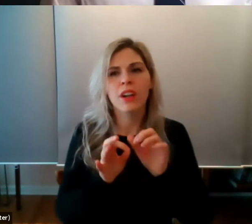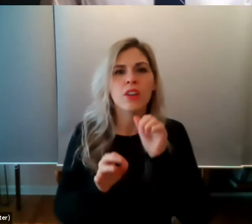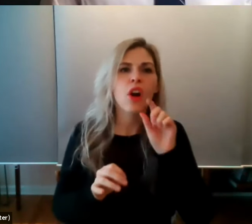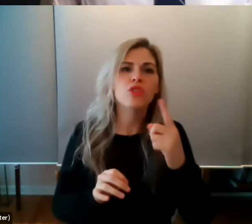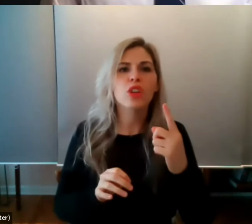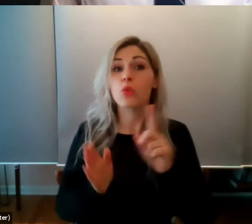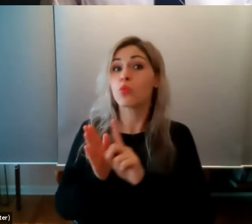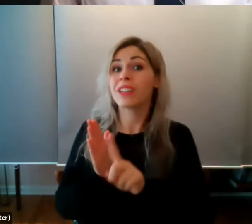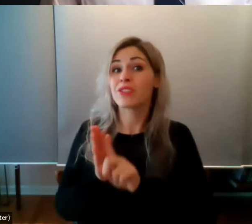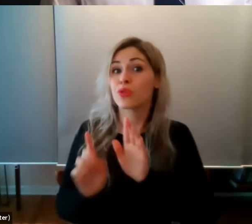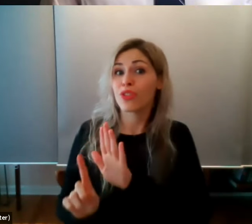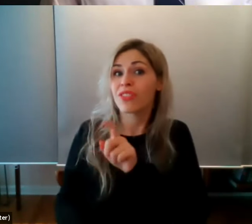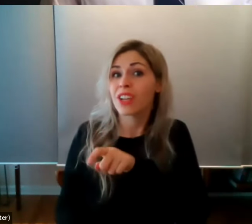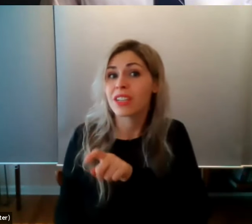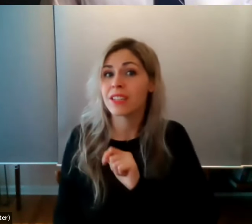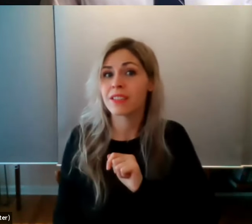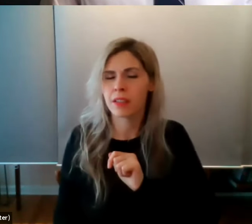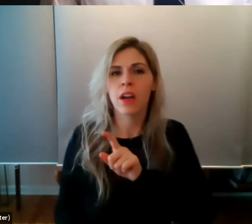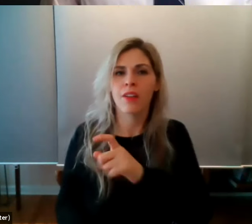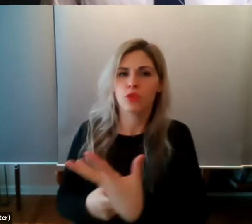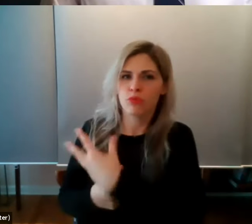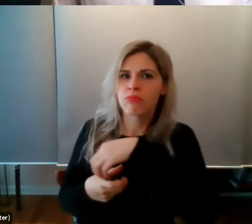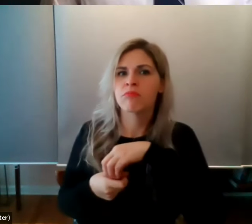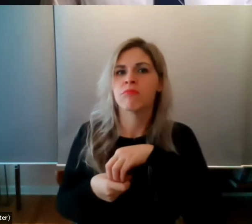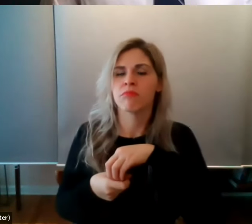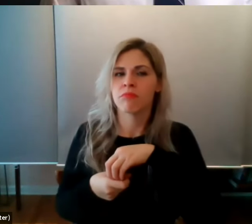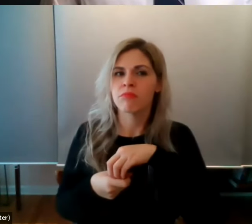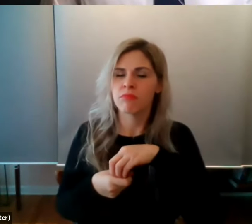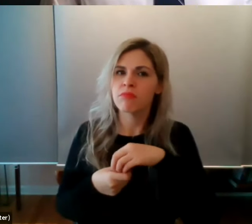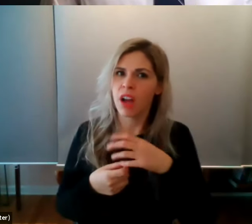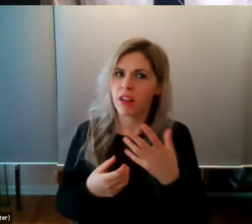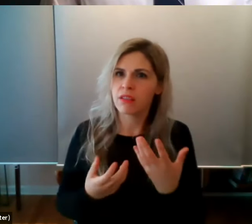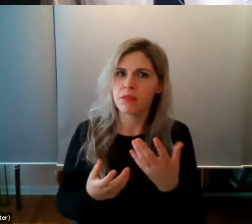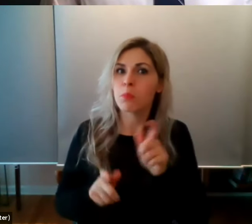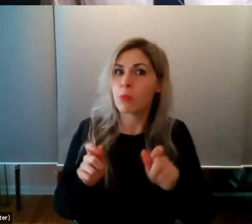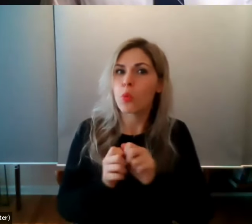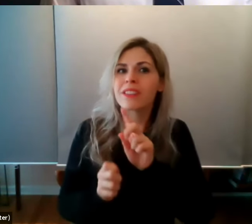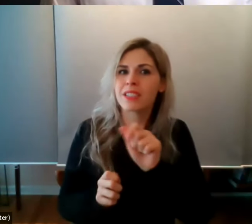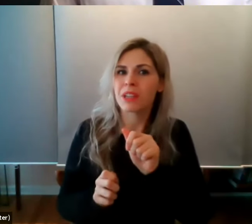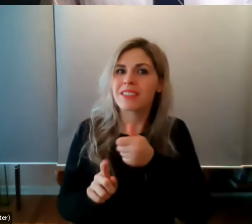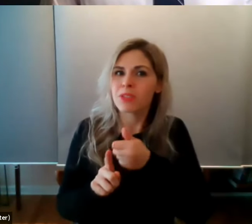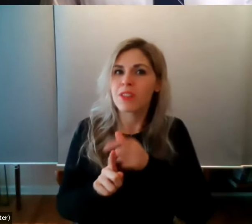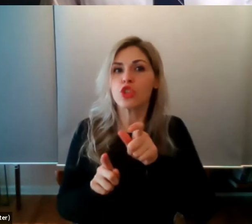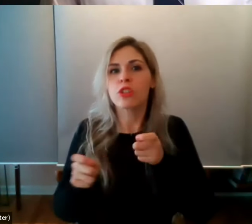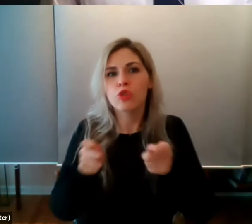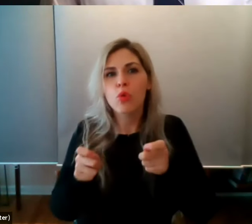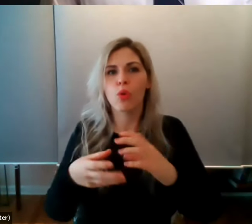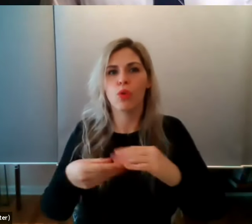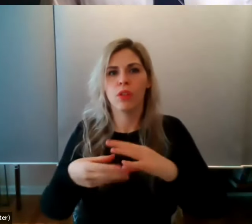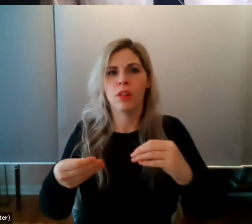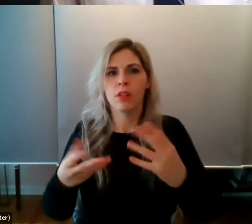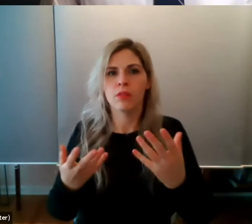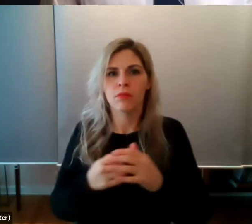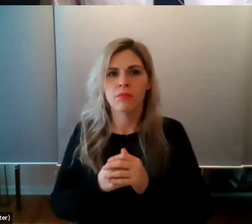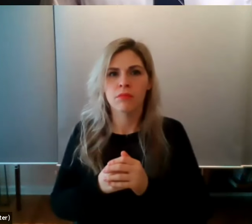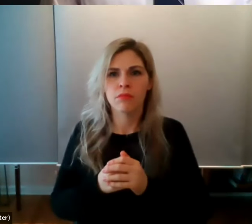needs. And it's important to give people with disabilities control of the narrative and allow them to